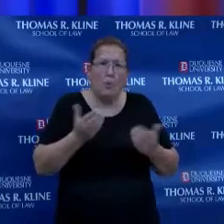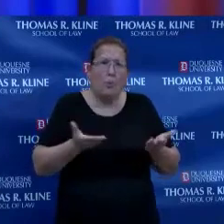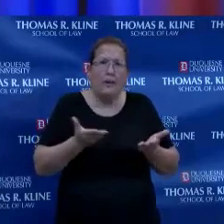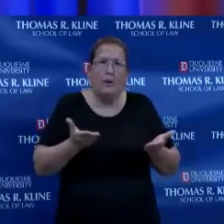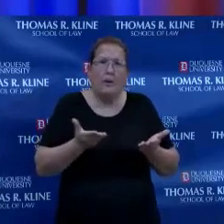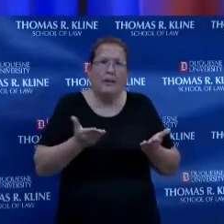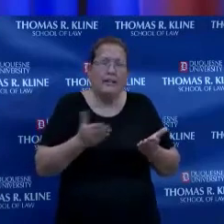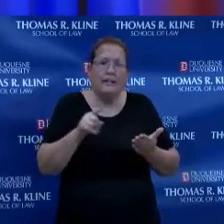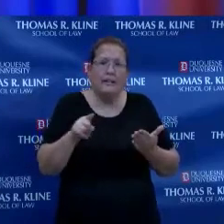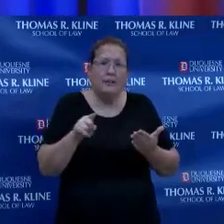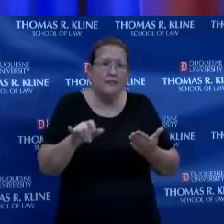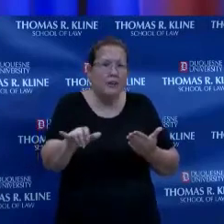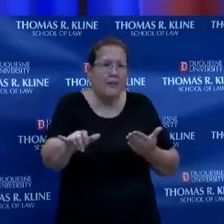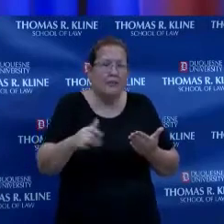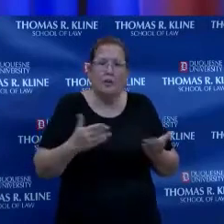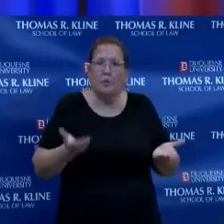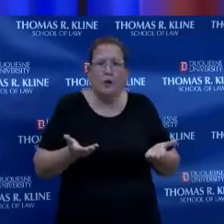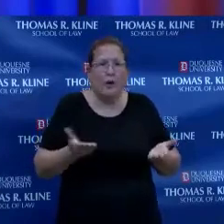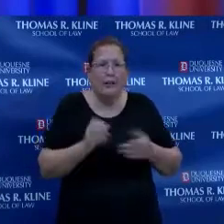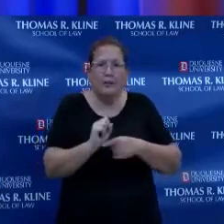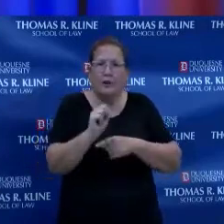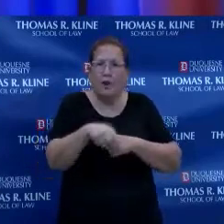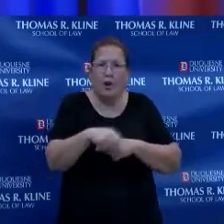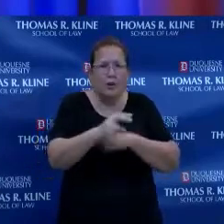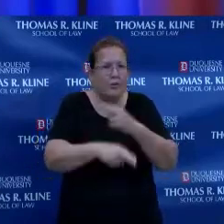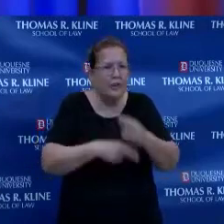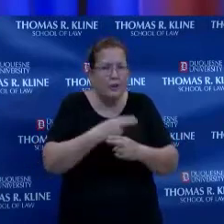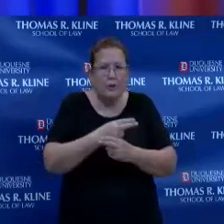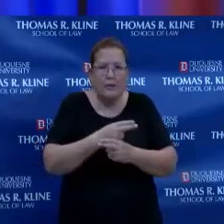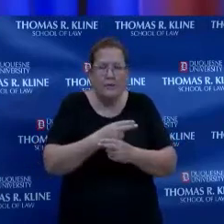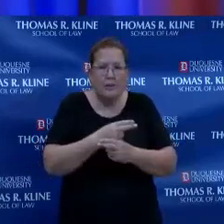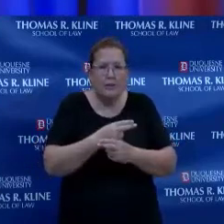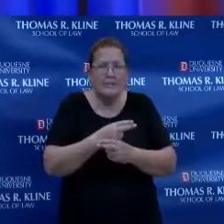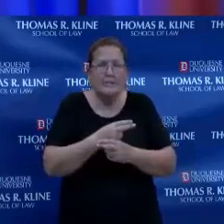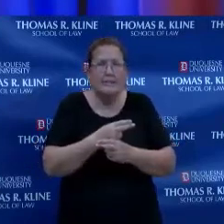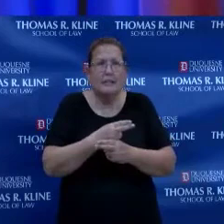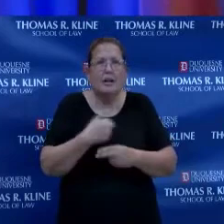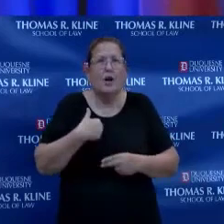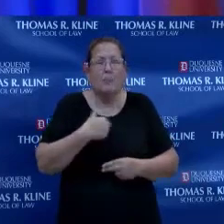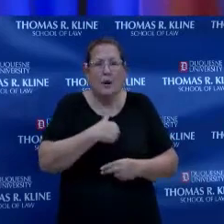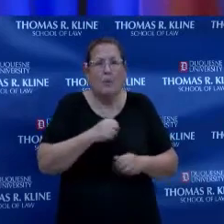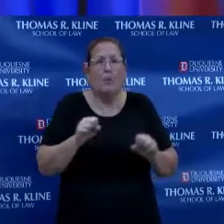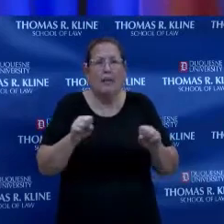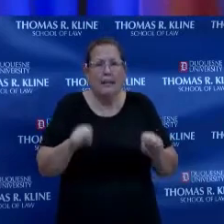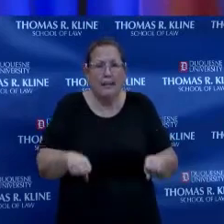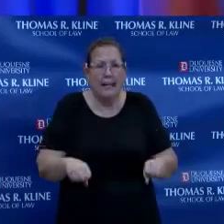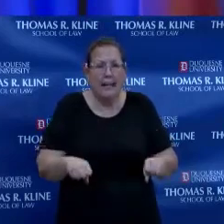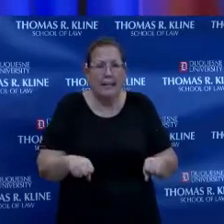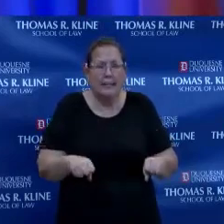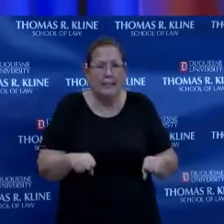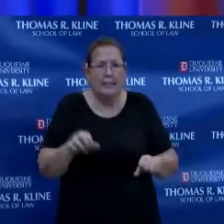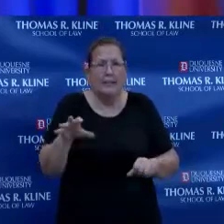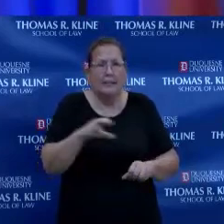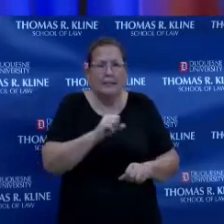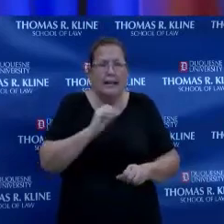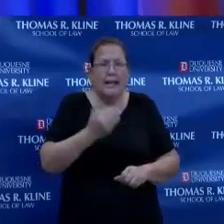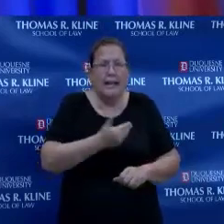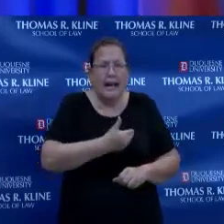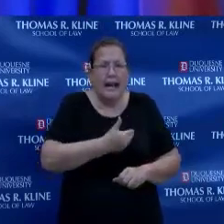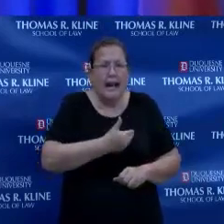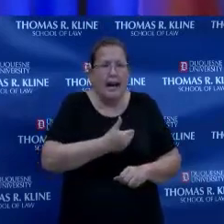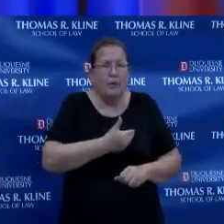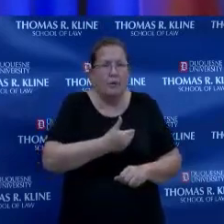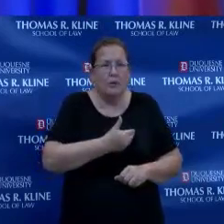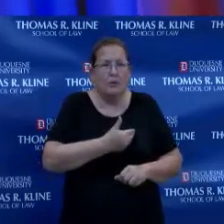us are going to conquer the universe. We are able, however, to take our street corner and make it